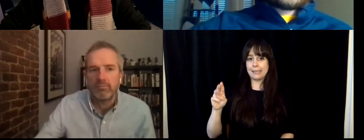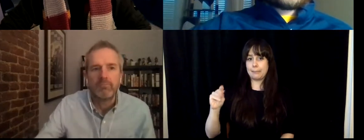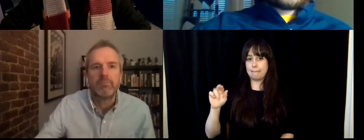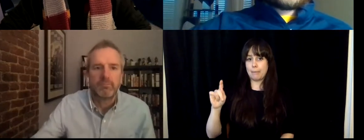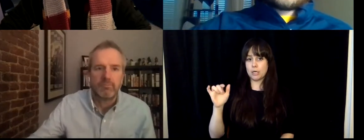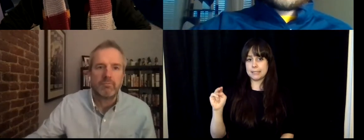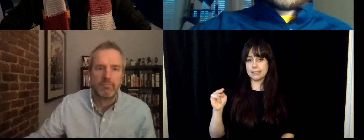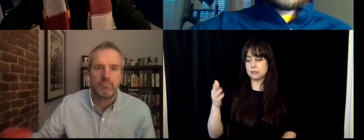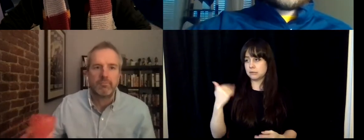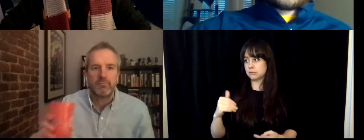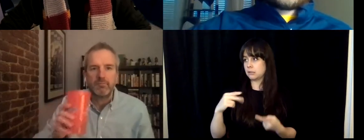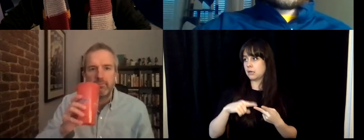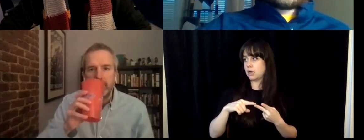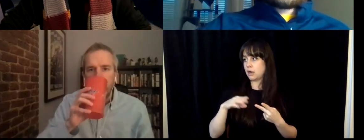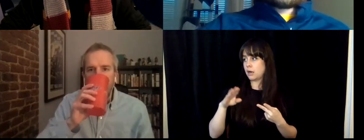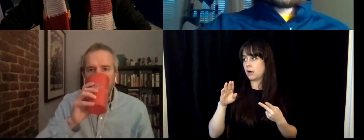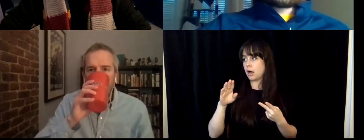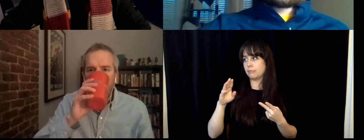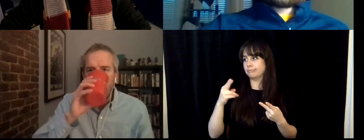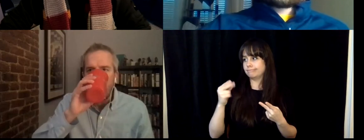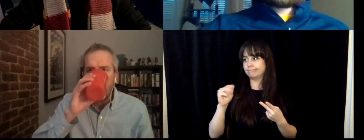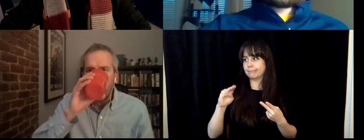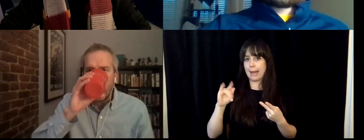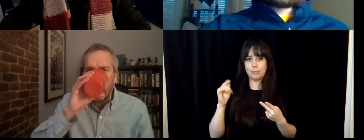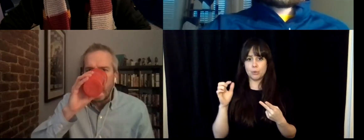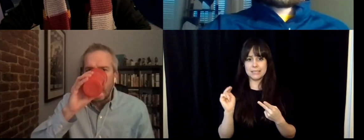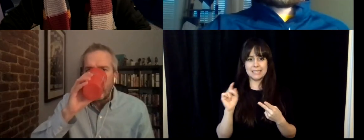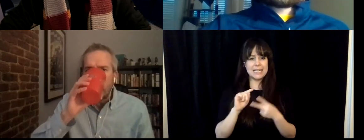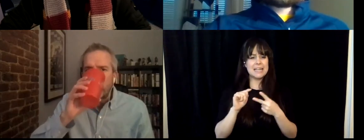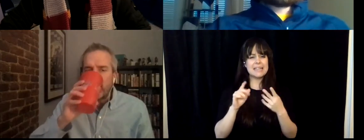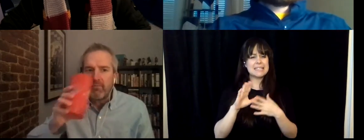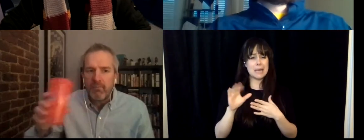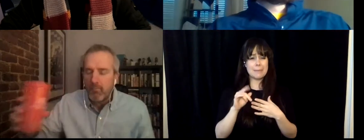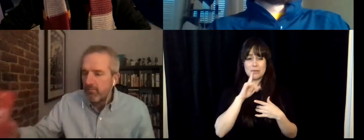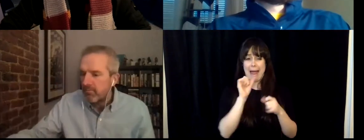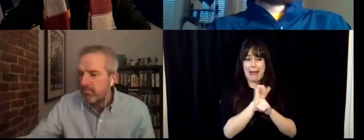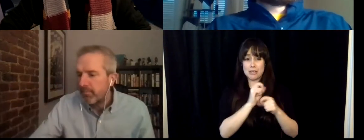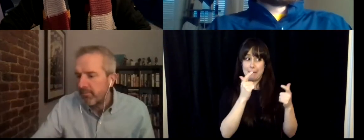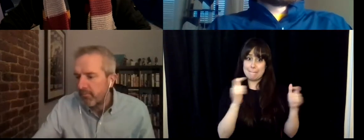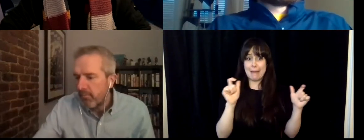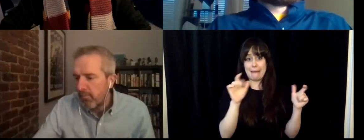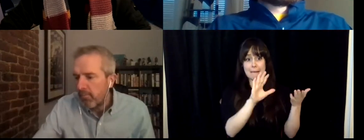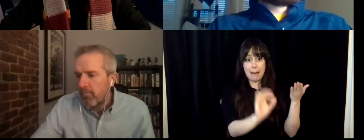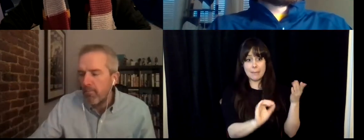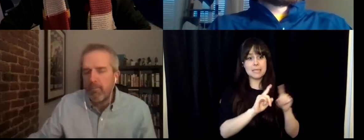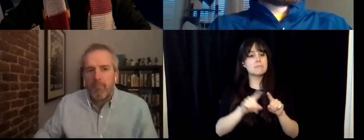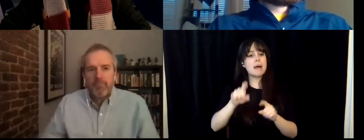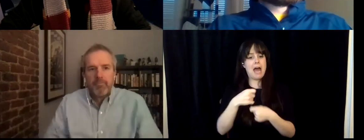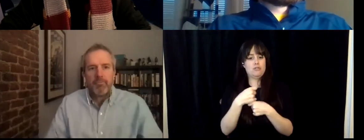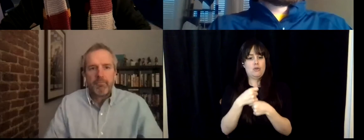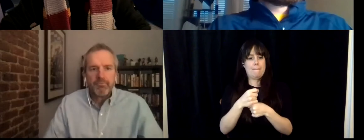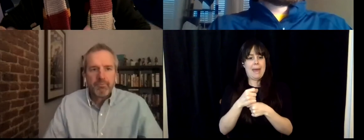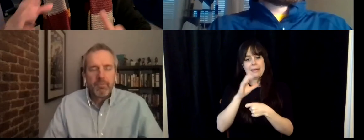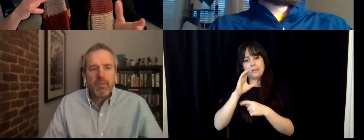Hamilton, basically companies that are corporations that need to make simulations or training, maybe